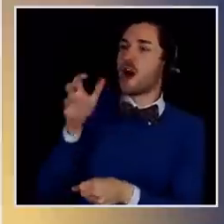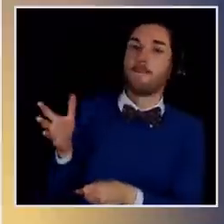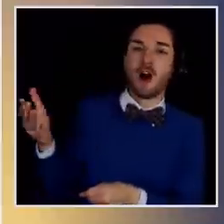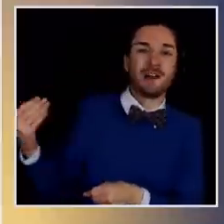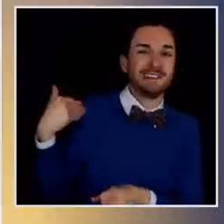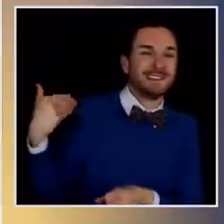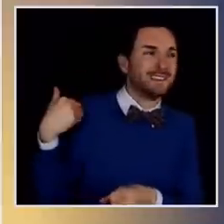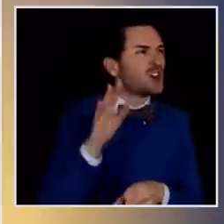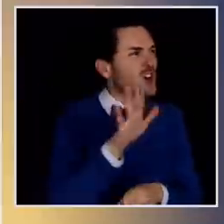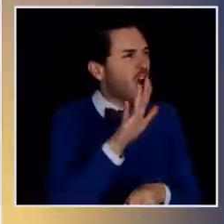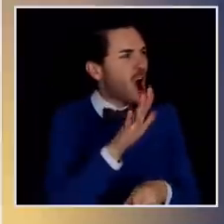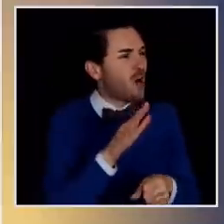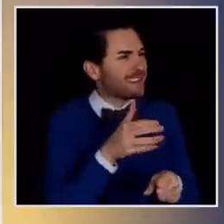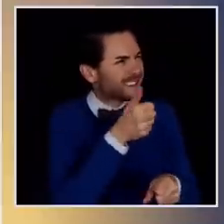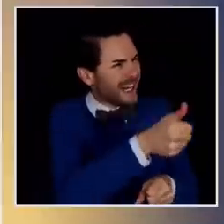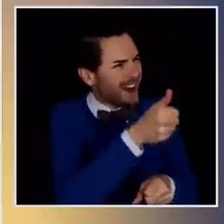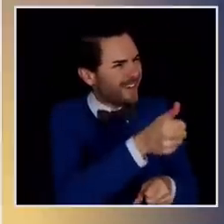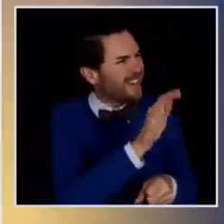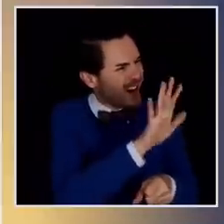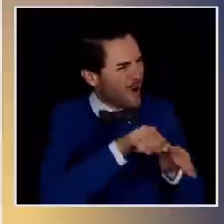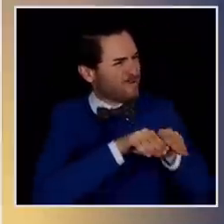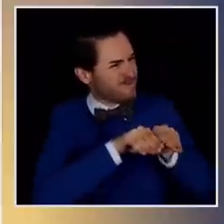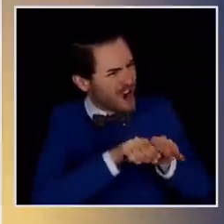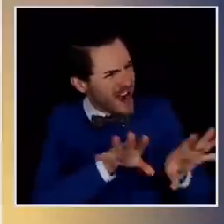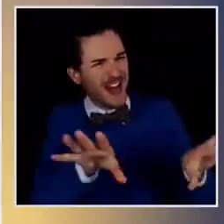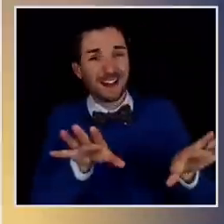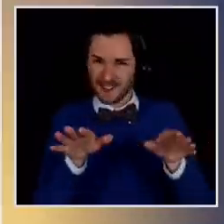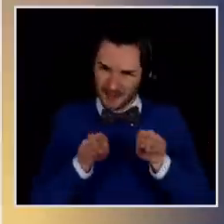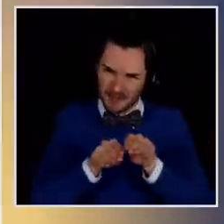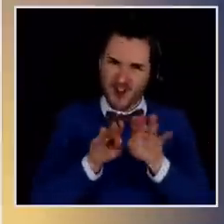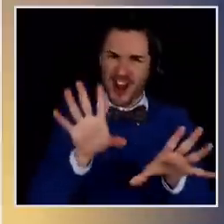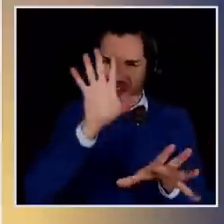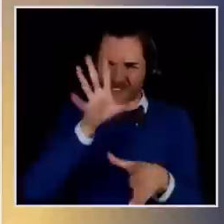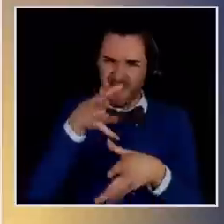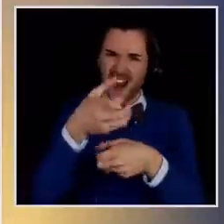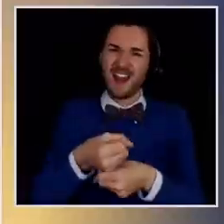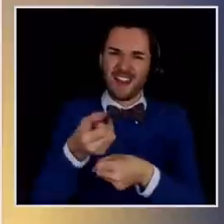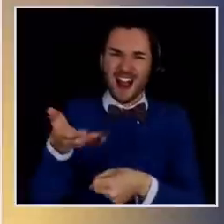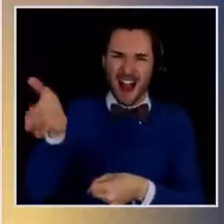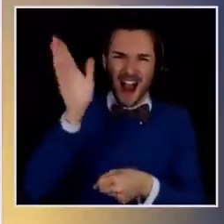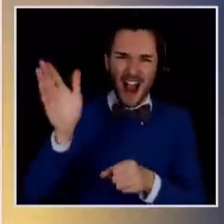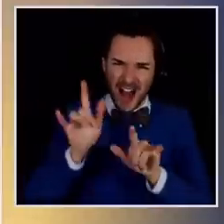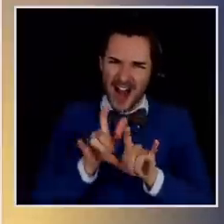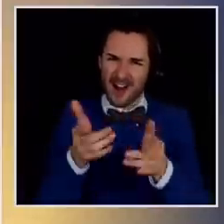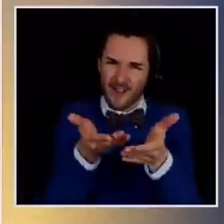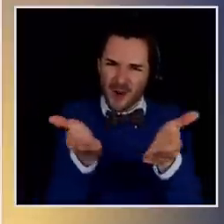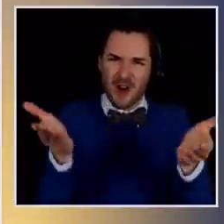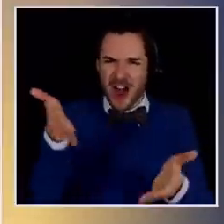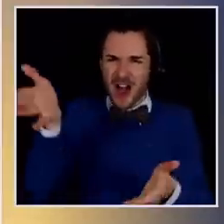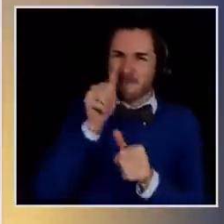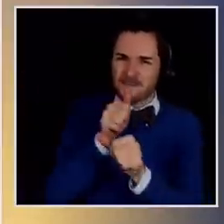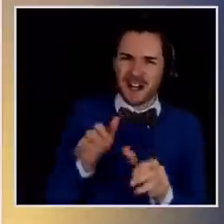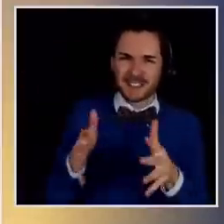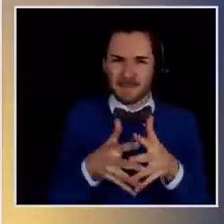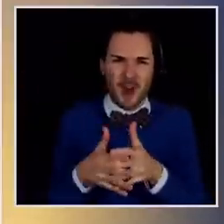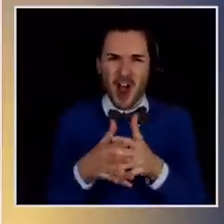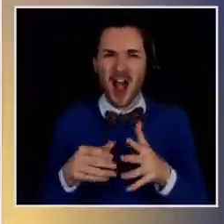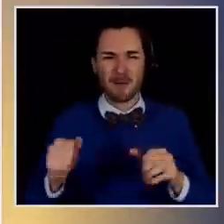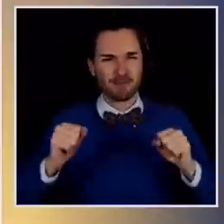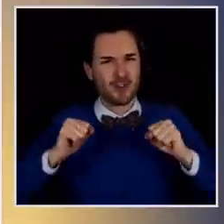it. Spread the faith. God love you all. May God bless America and may God protect our